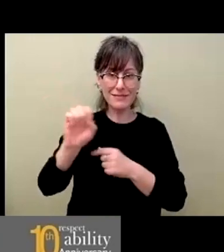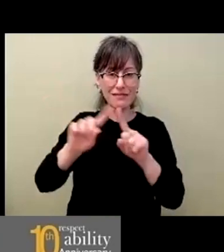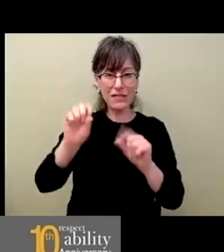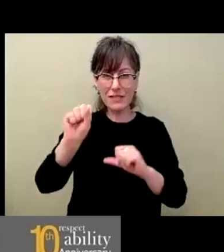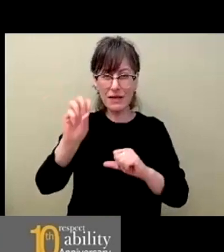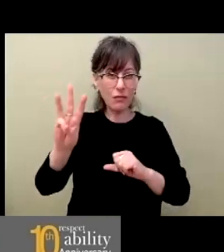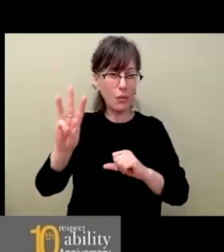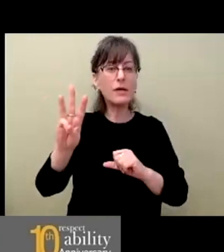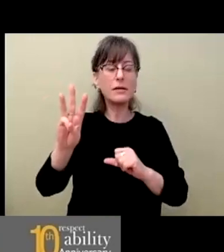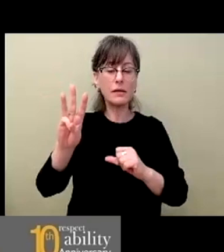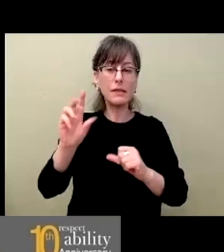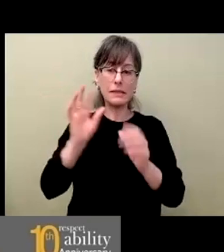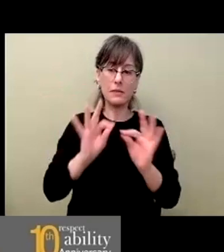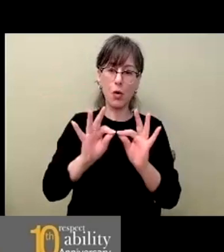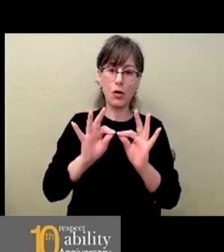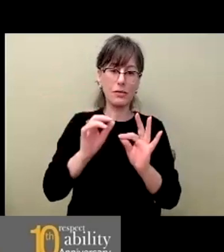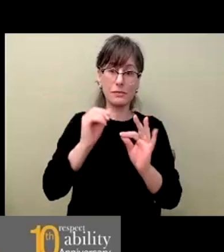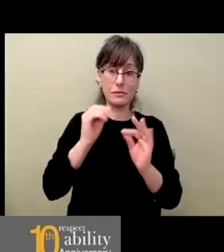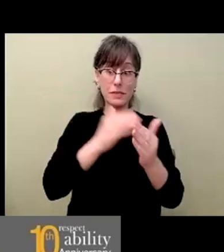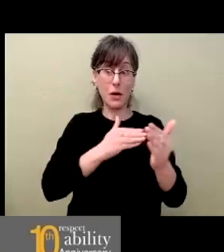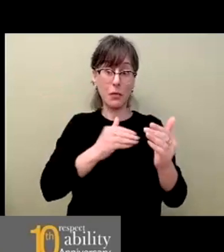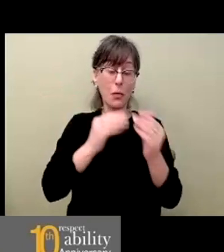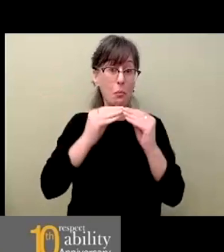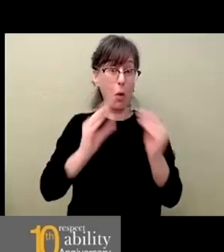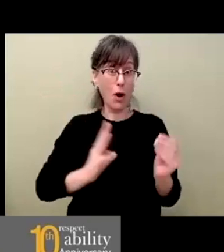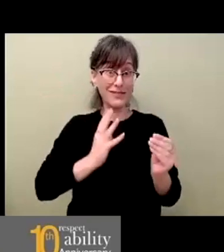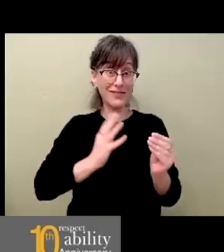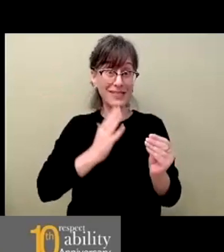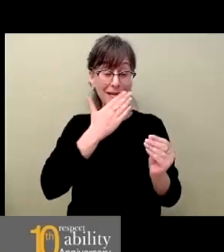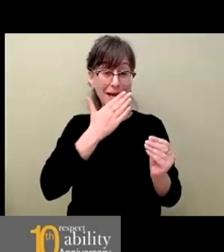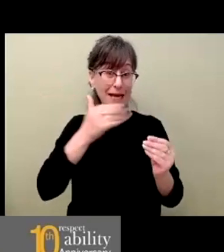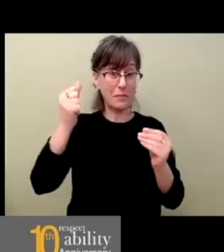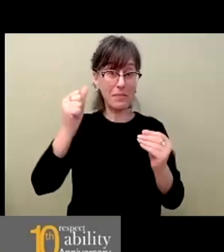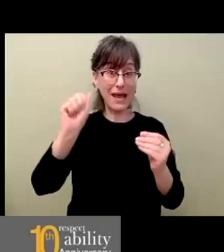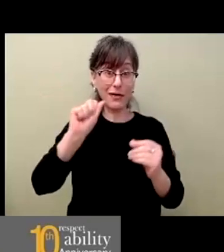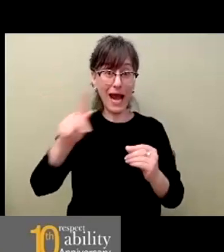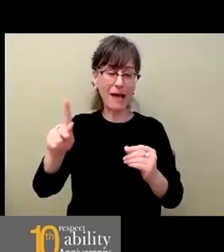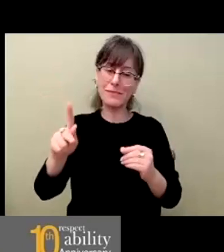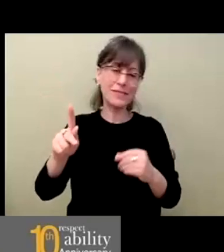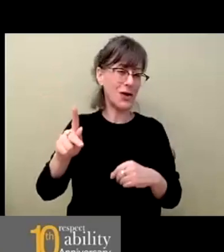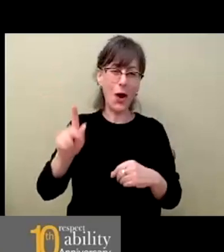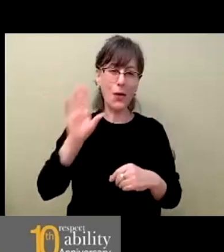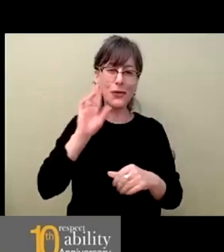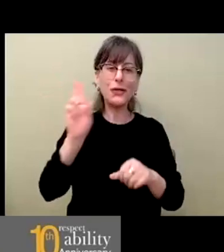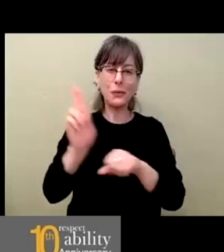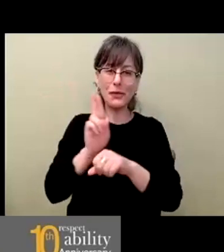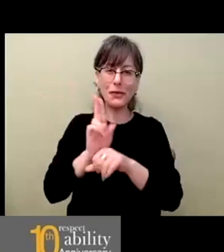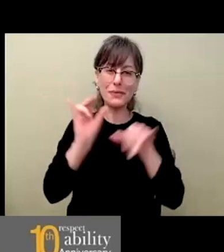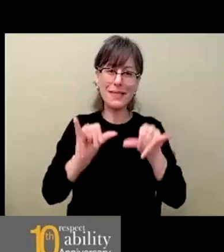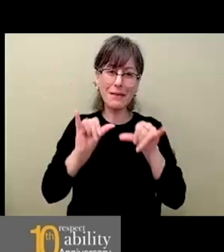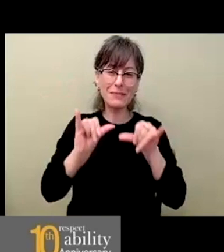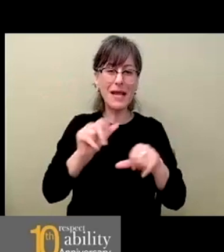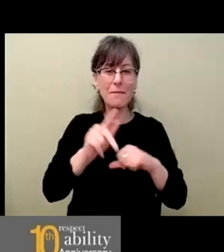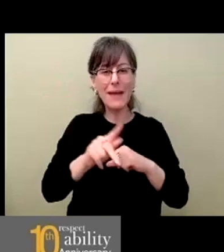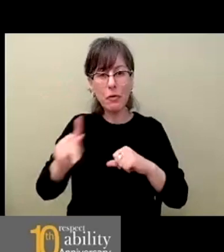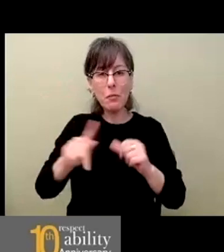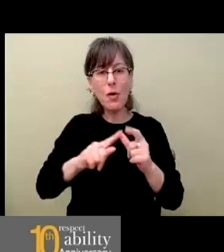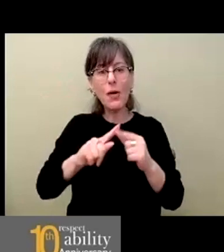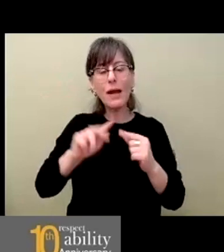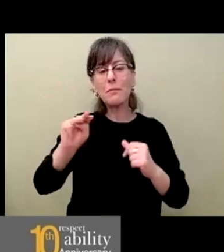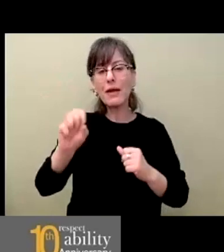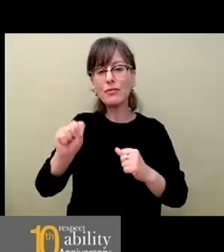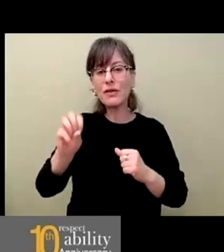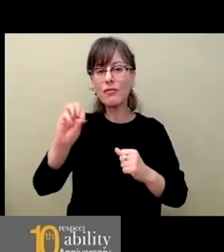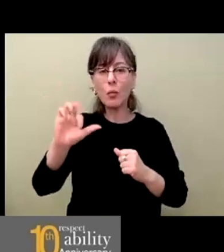more sophisticated than that in government. You're going to see your Outlook, and you're going to be using Microsoft Word and PowerPoint, and the things that you thought you